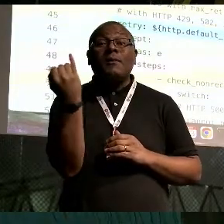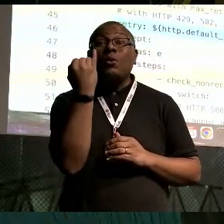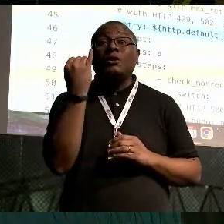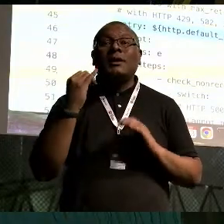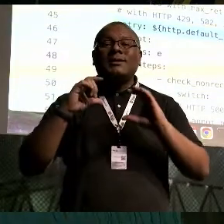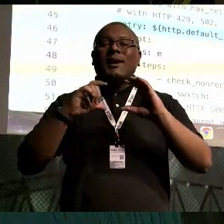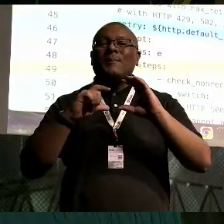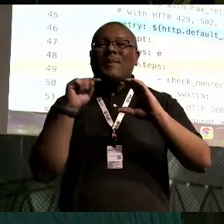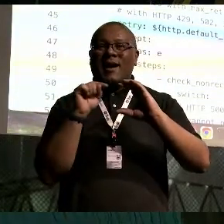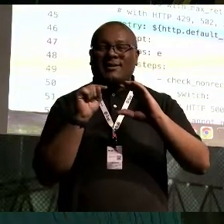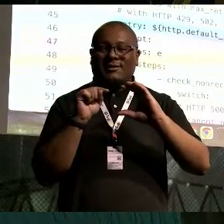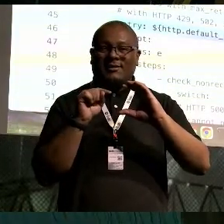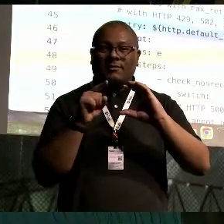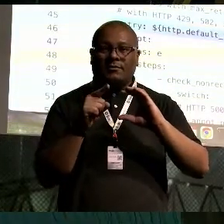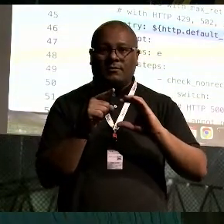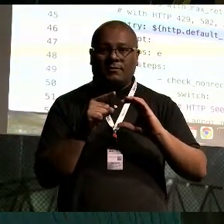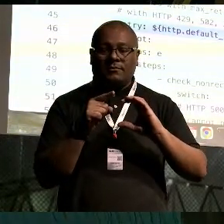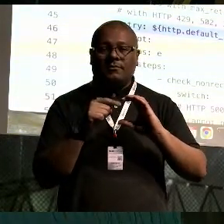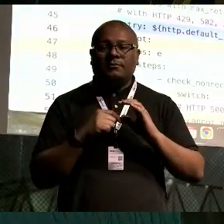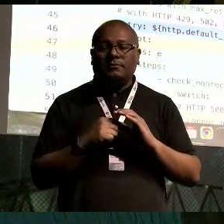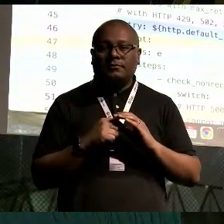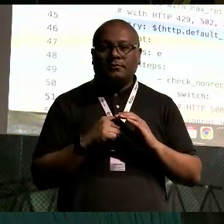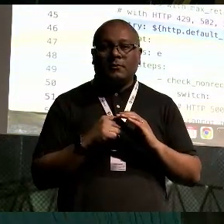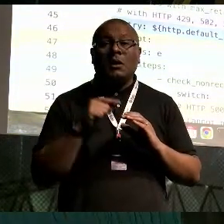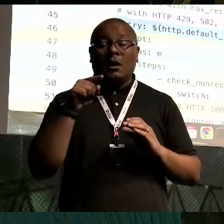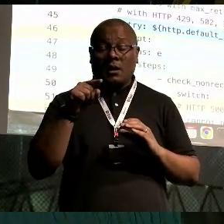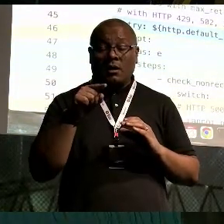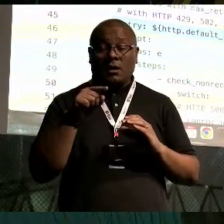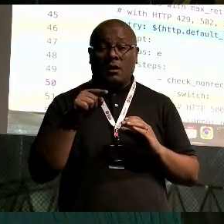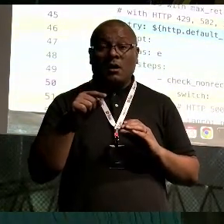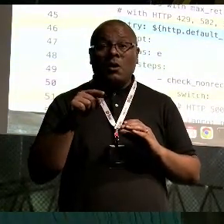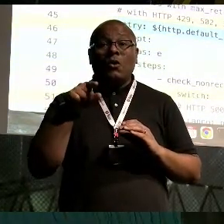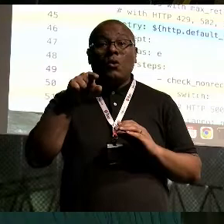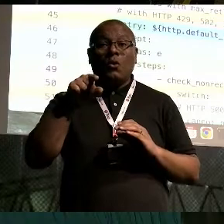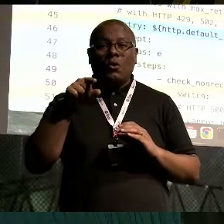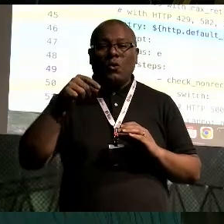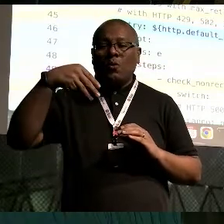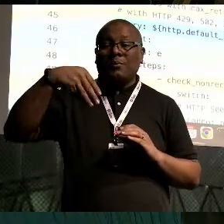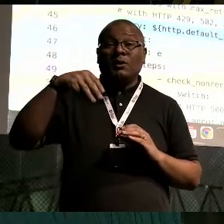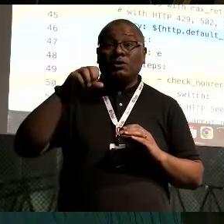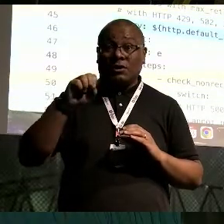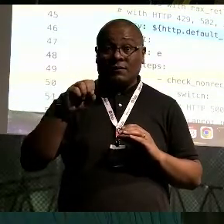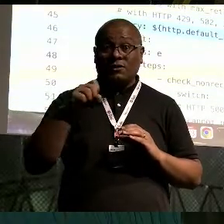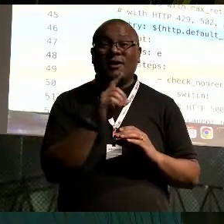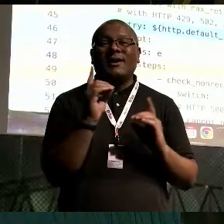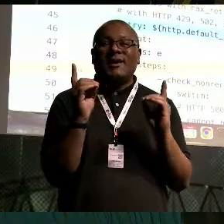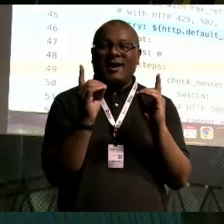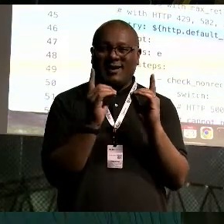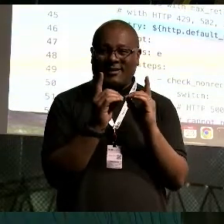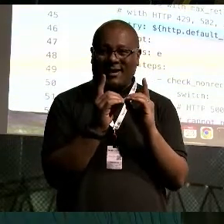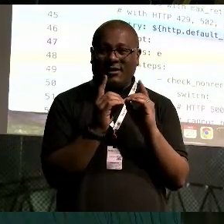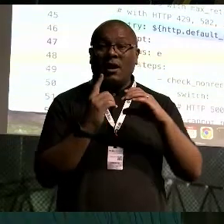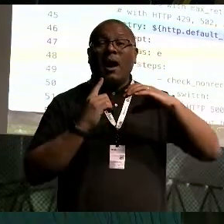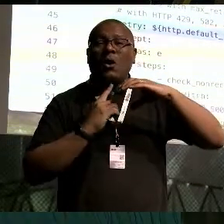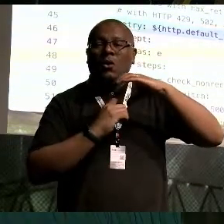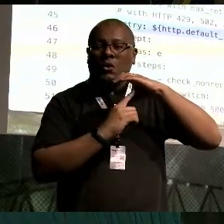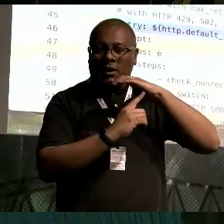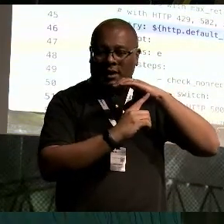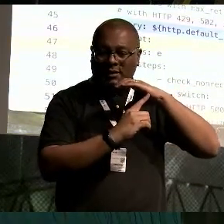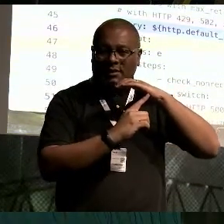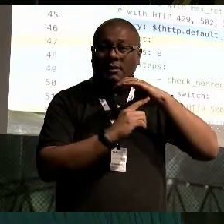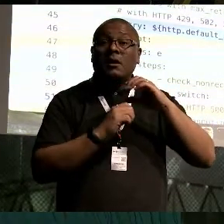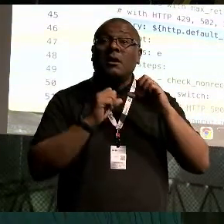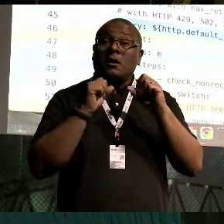this says is that call this customer service to reserve the credit, but apply this retry policy, which is